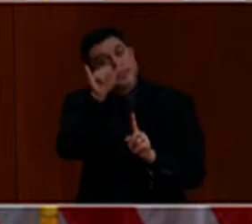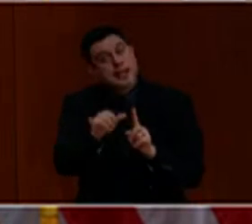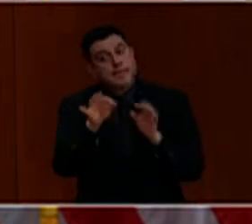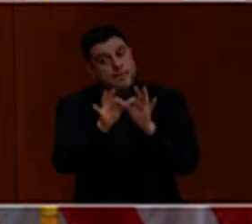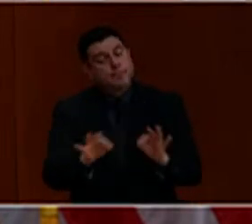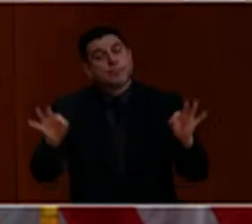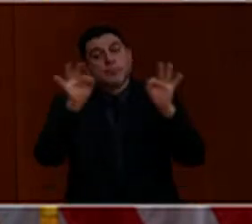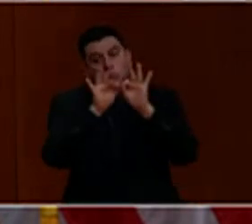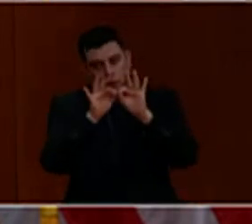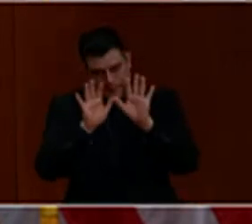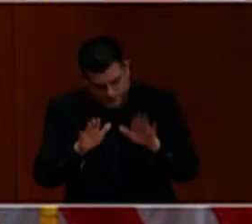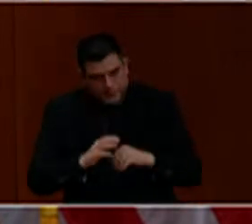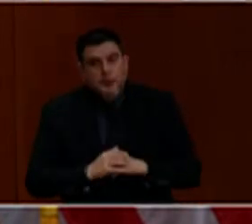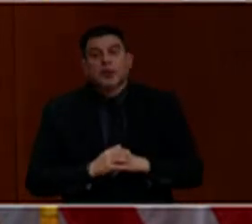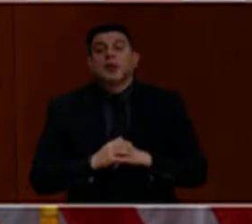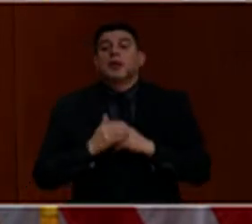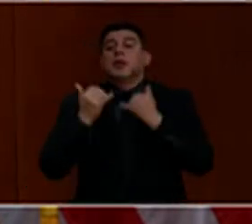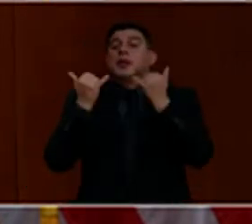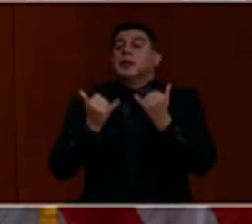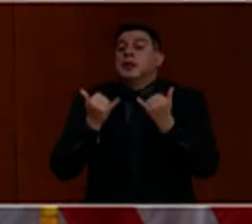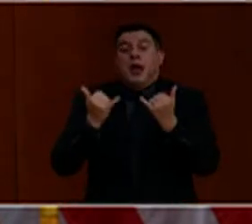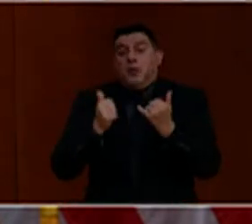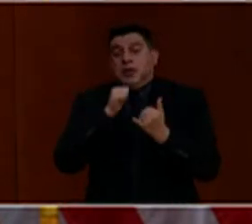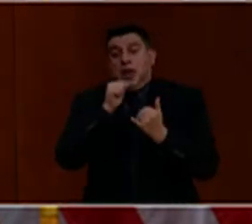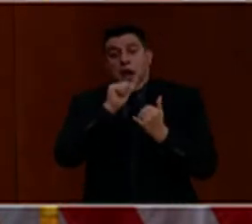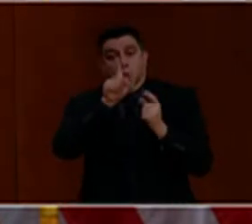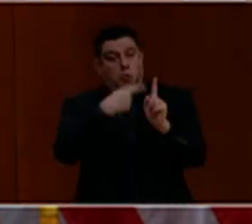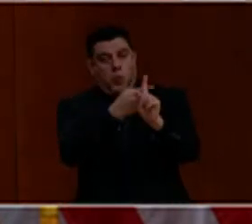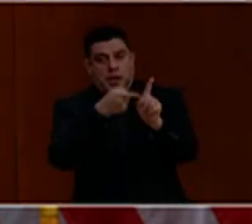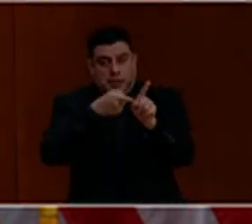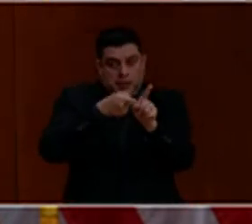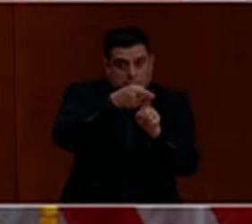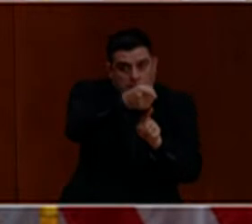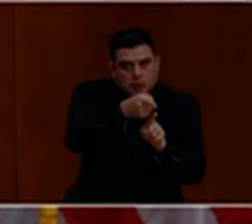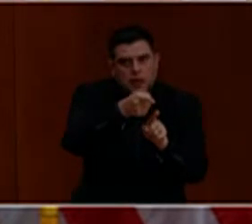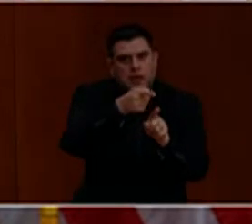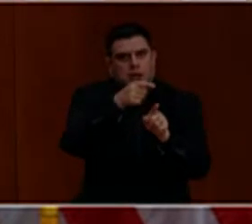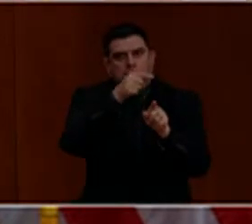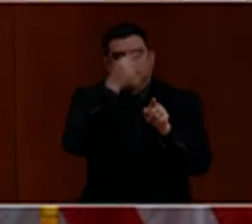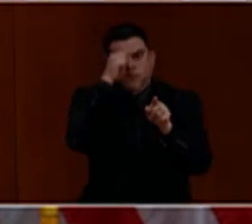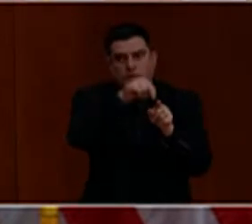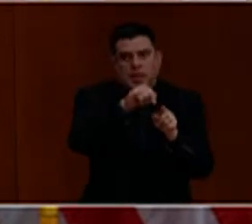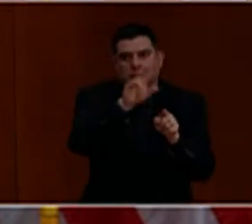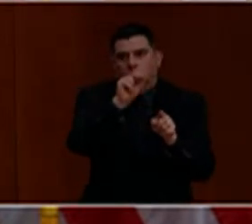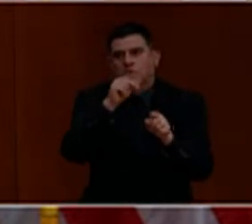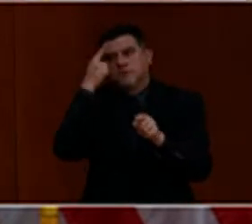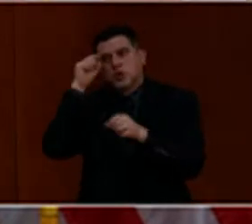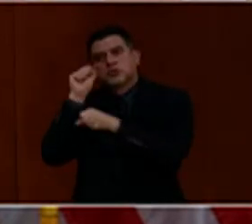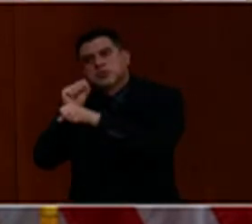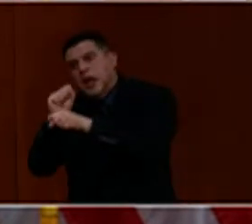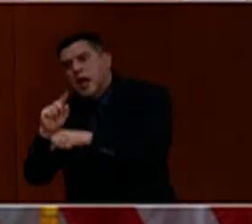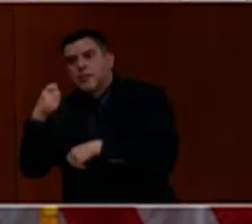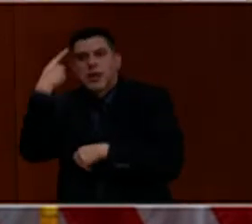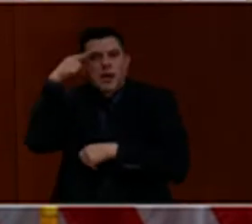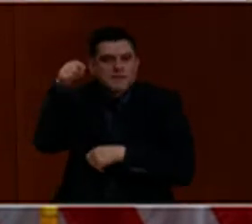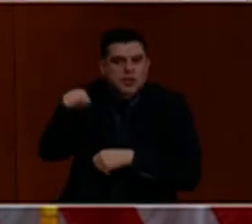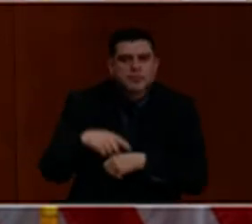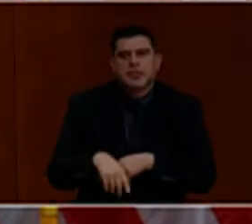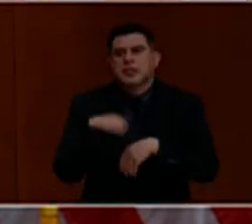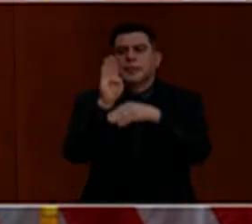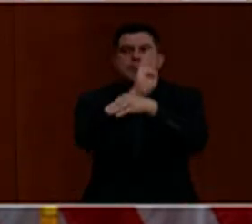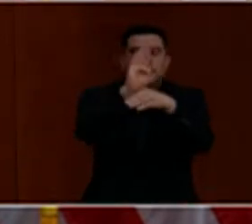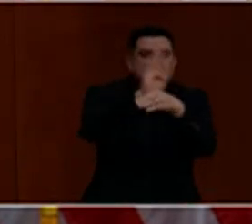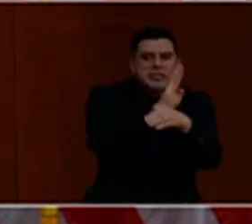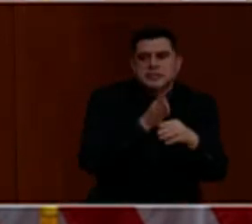not just education. I mean, if you're a government employee in the state, if you work for a private business, anyone who would be